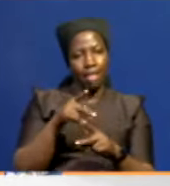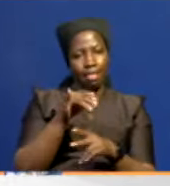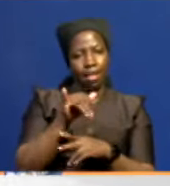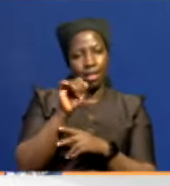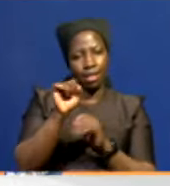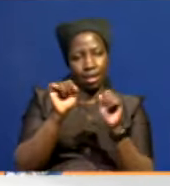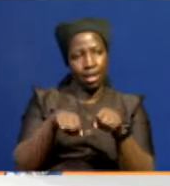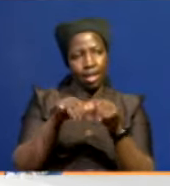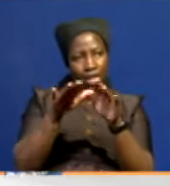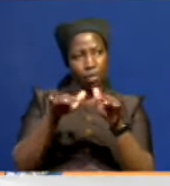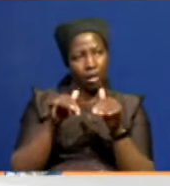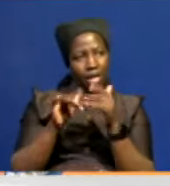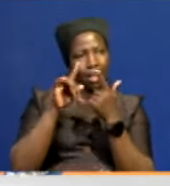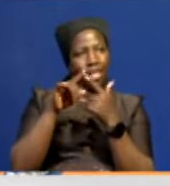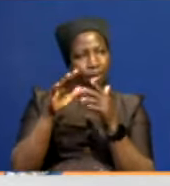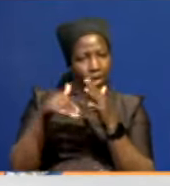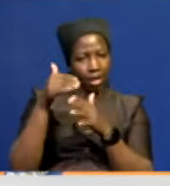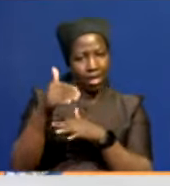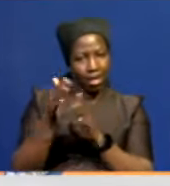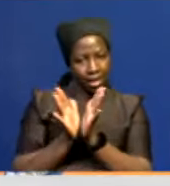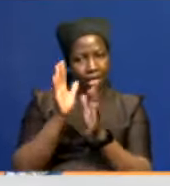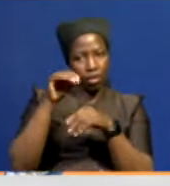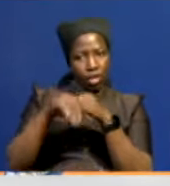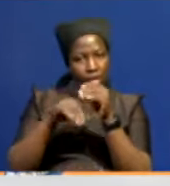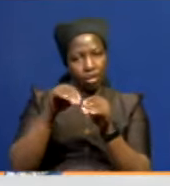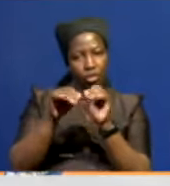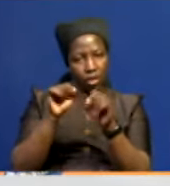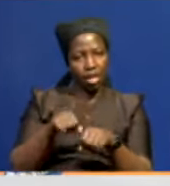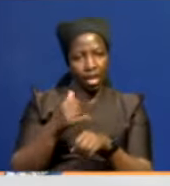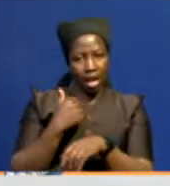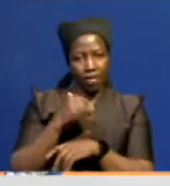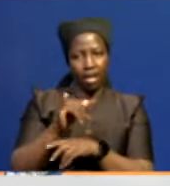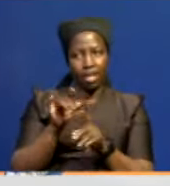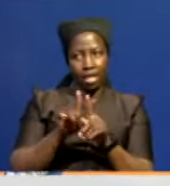wait, and probably until the next general election, we can have it as a question in the general election in 2027. Mm-hmm.